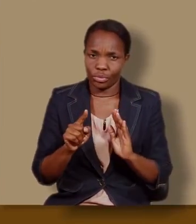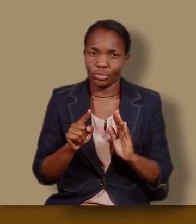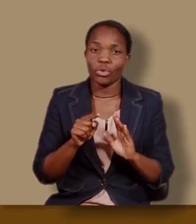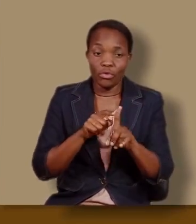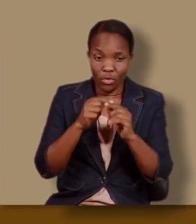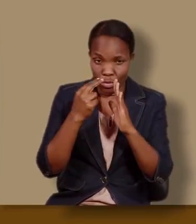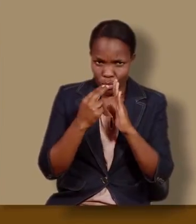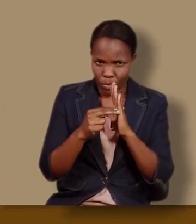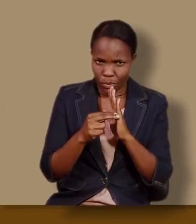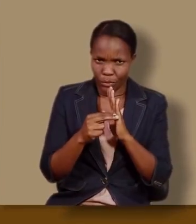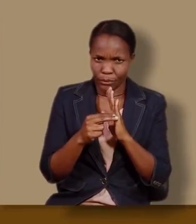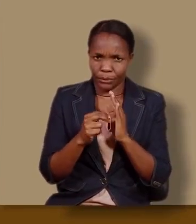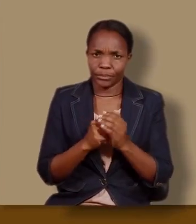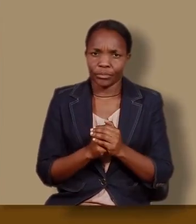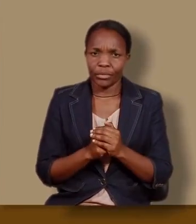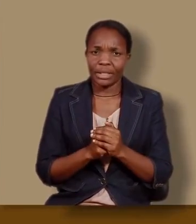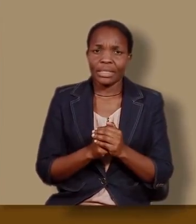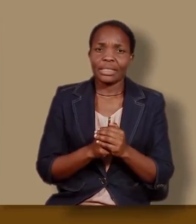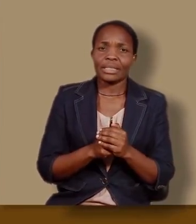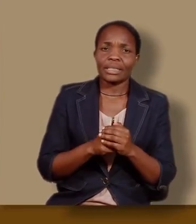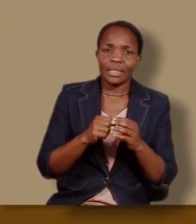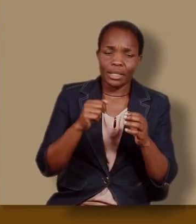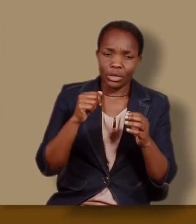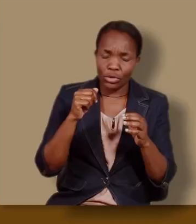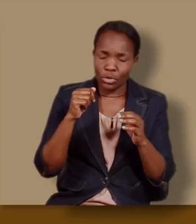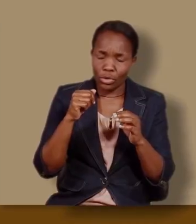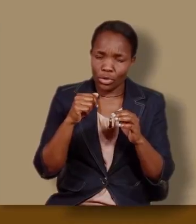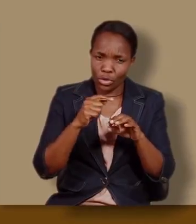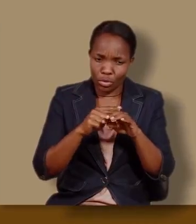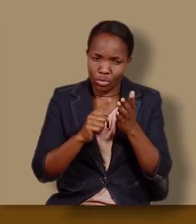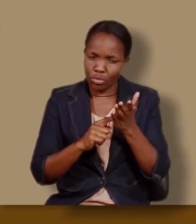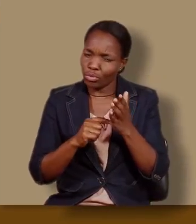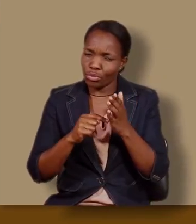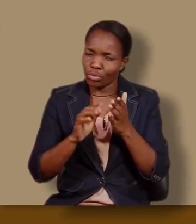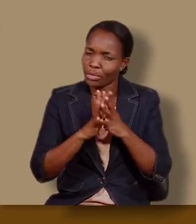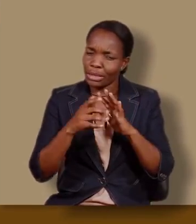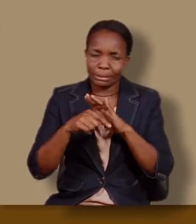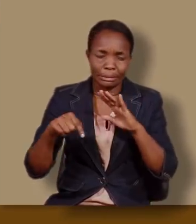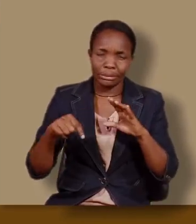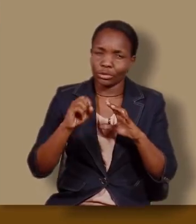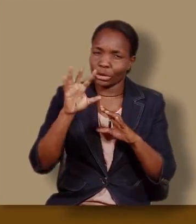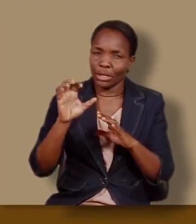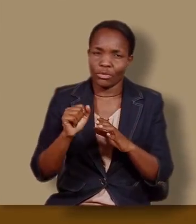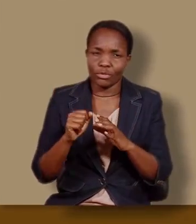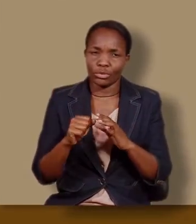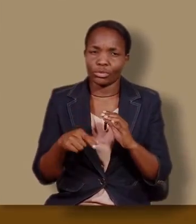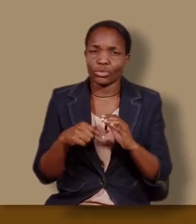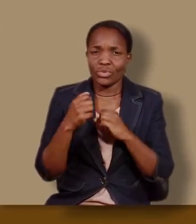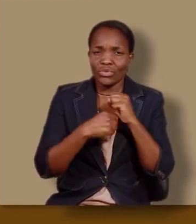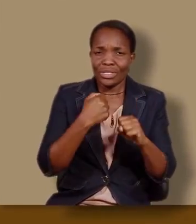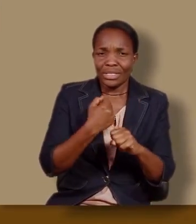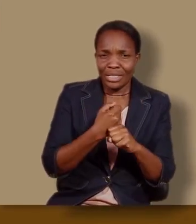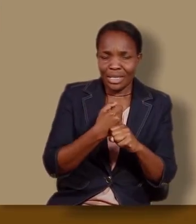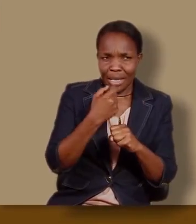racial discrimination has far deeper roots in the South African society. As early as 1788,